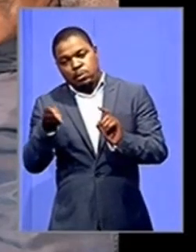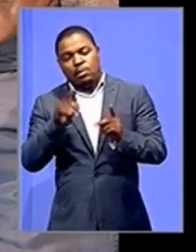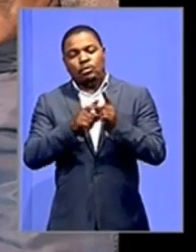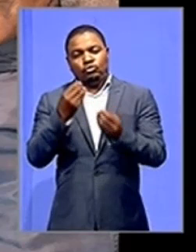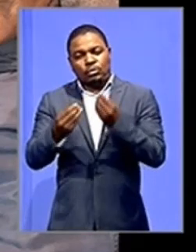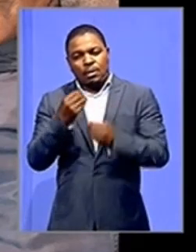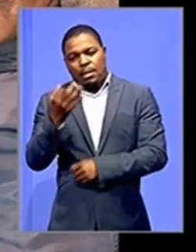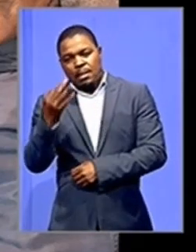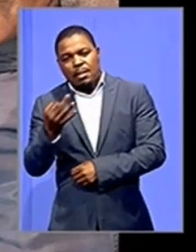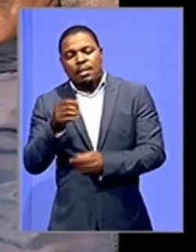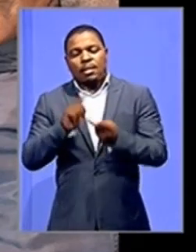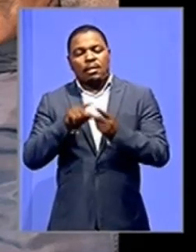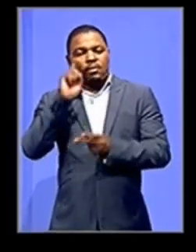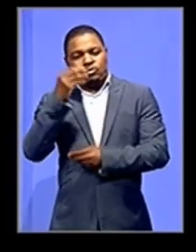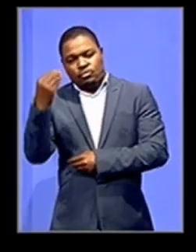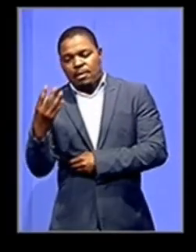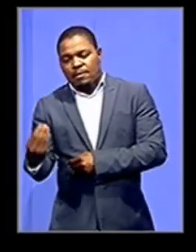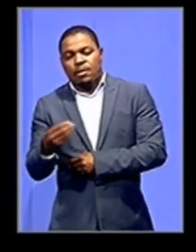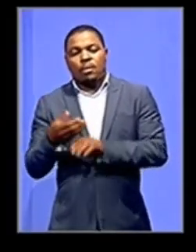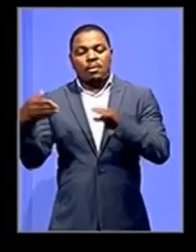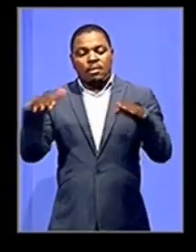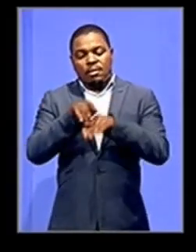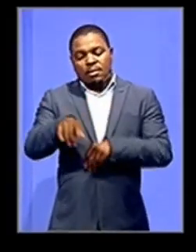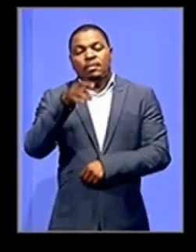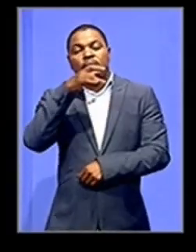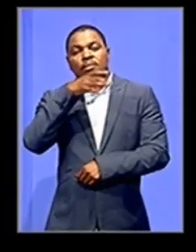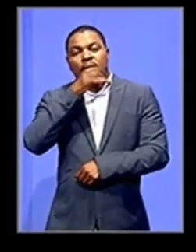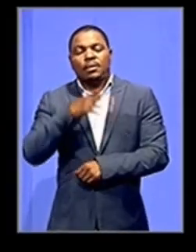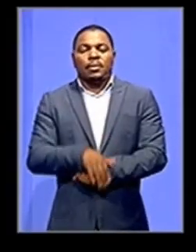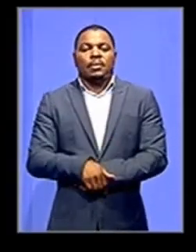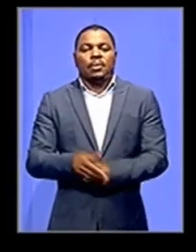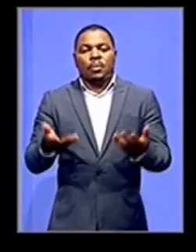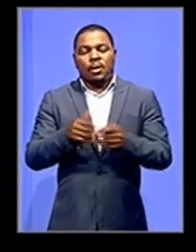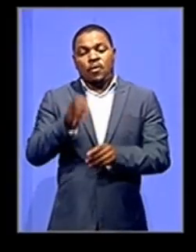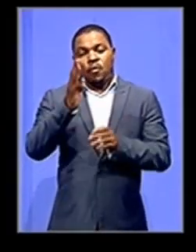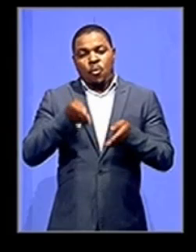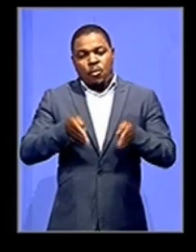wa hae bana ba bararo le setloholo o tla bolokwa ka moqebelo setsheng